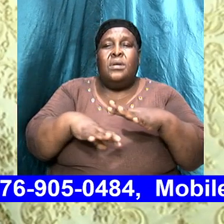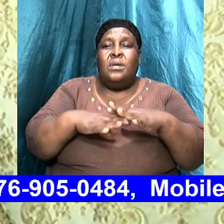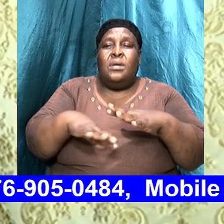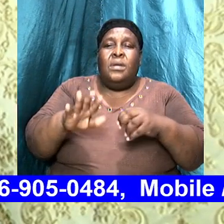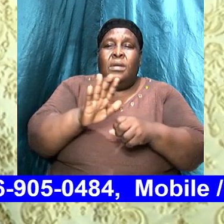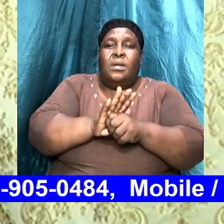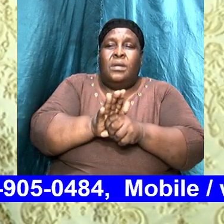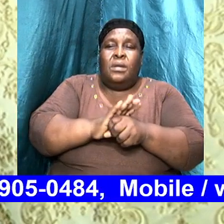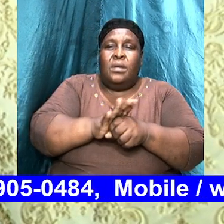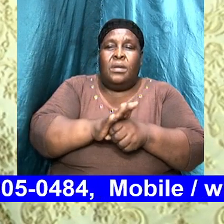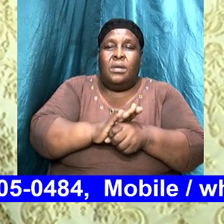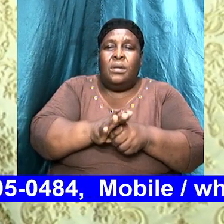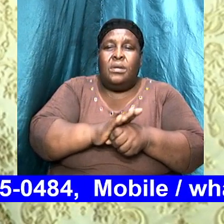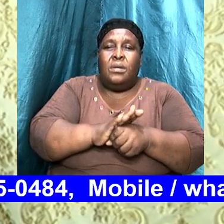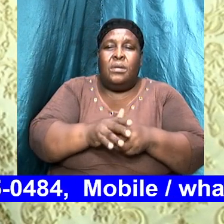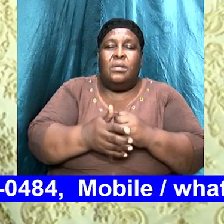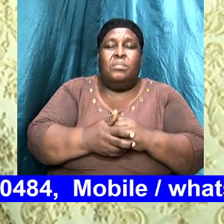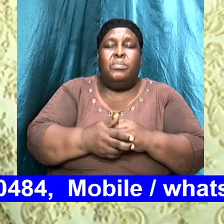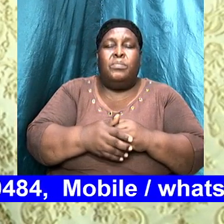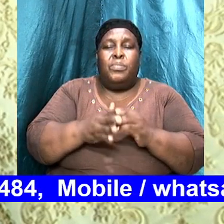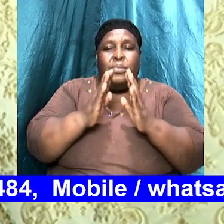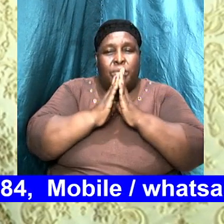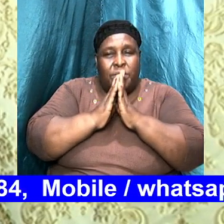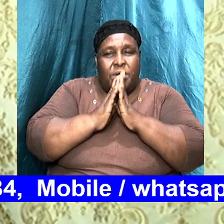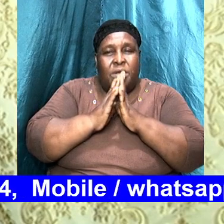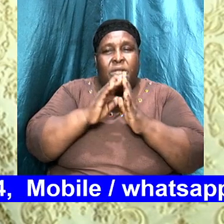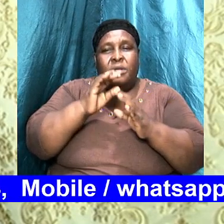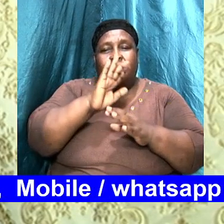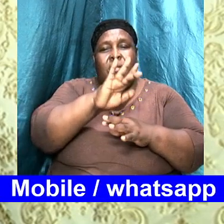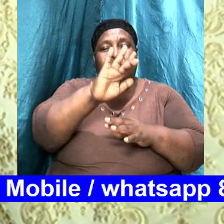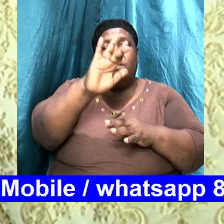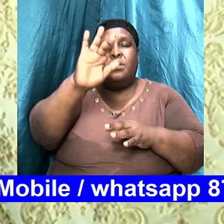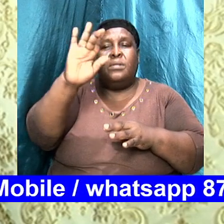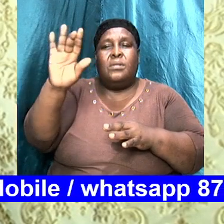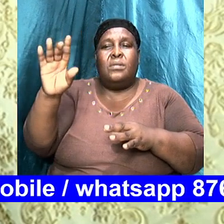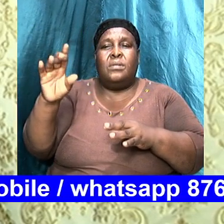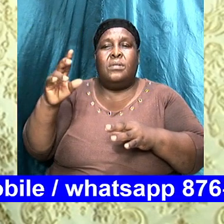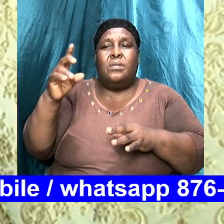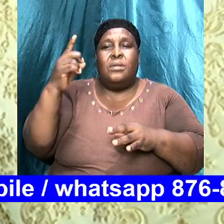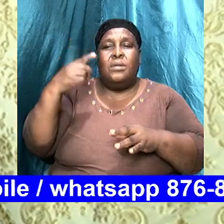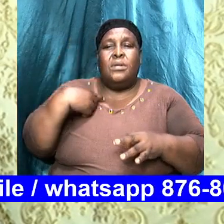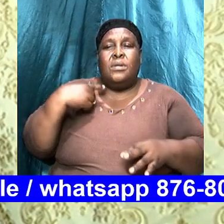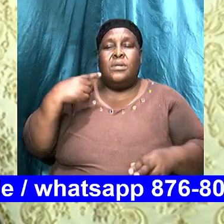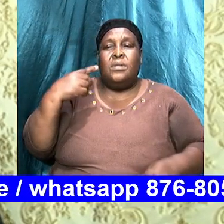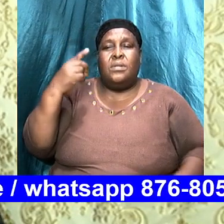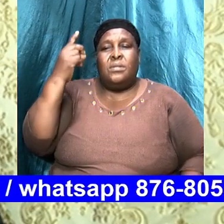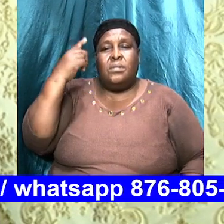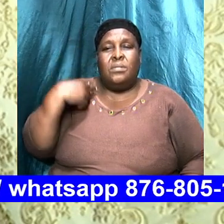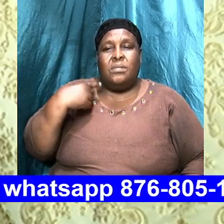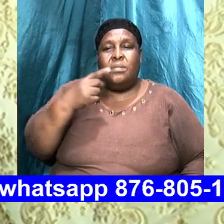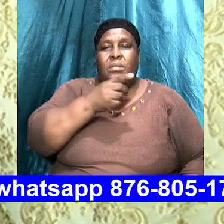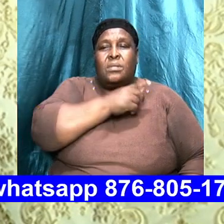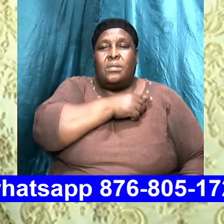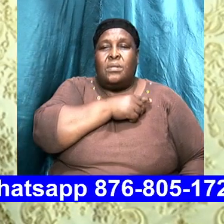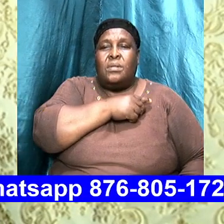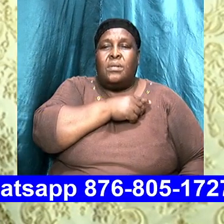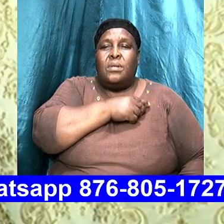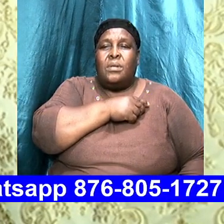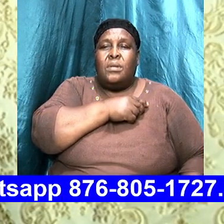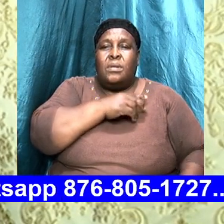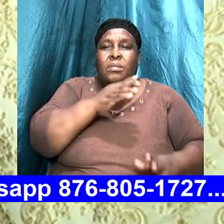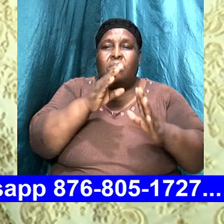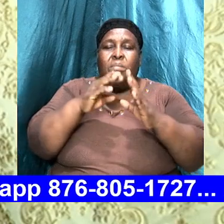this COVID virus we pray God that you will touch our deacon right now mighty God our minister who is in